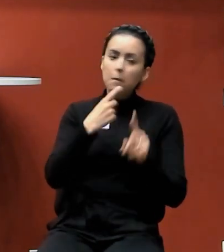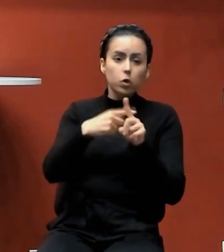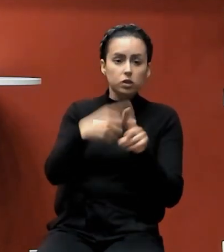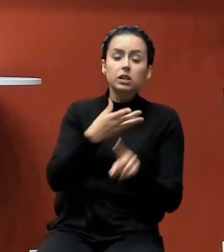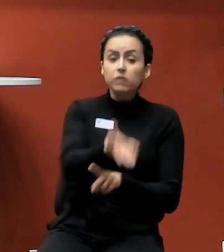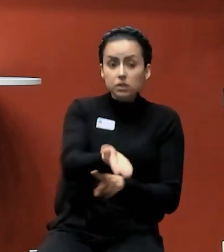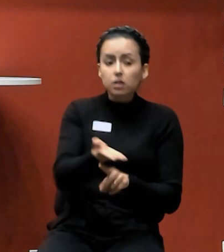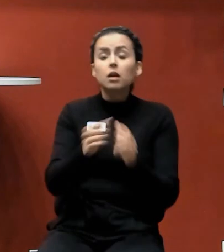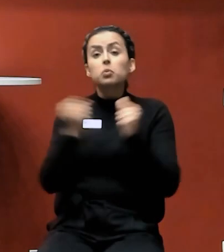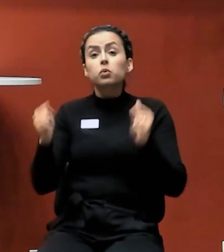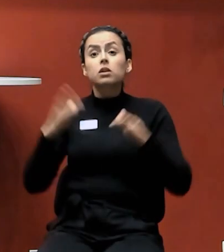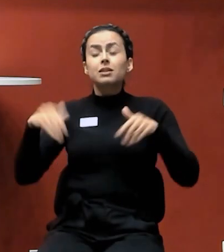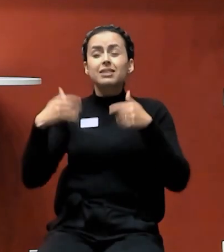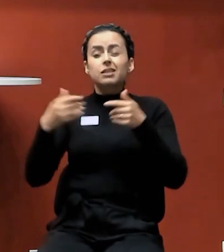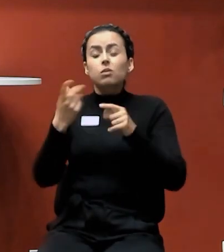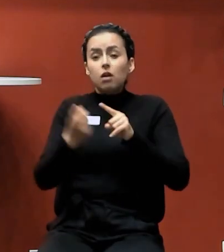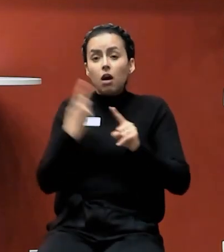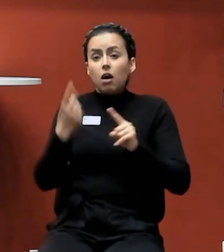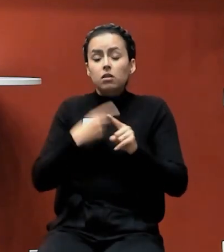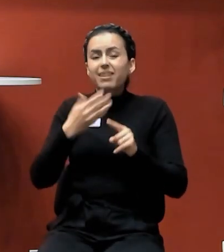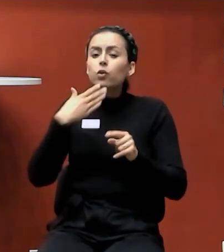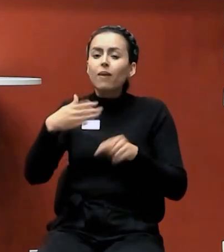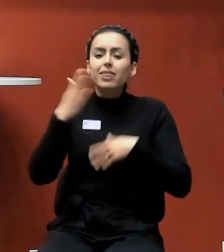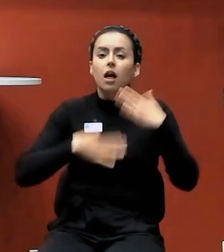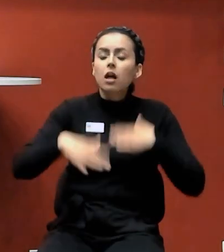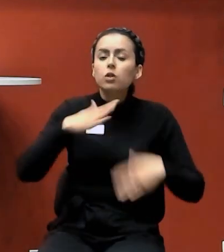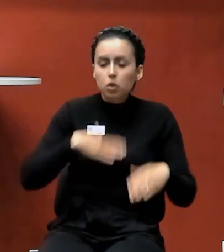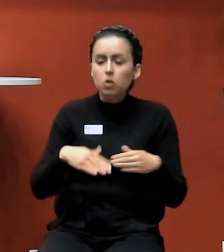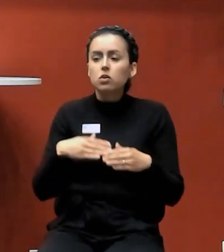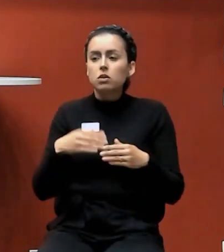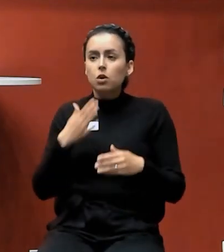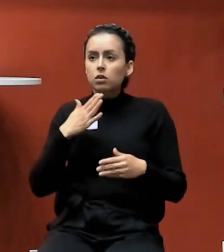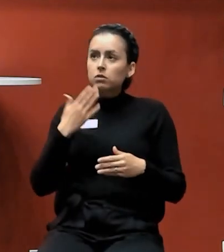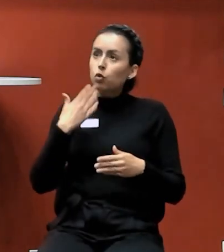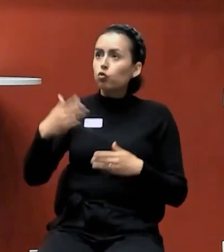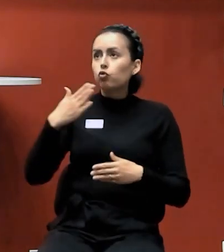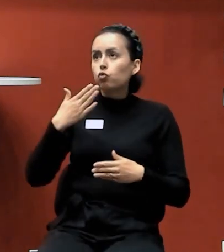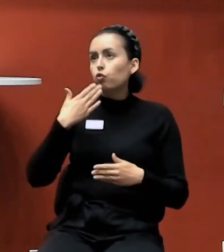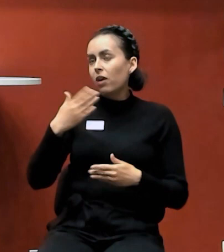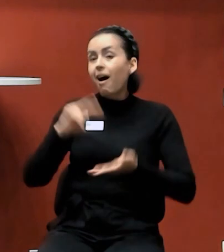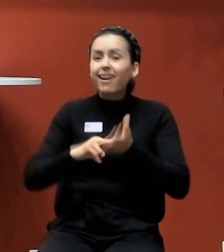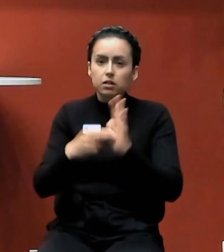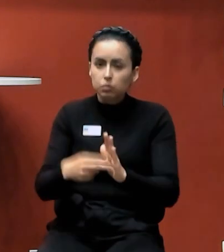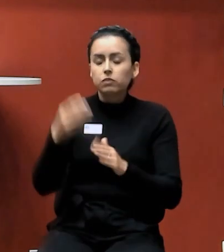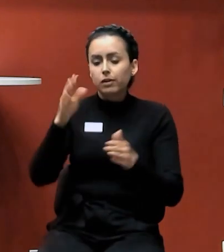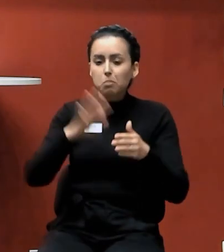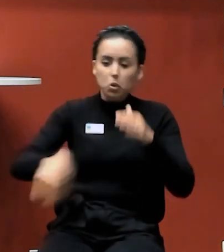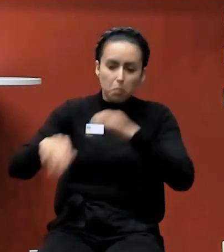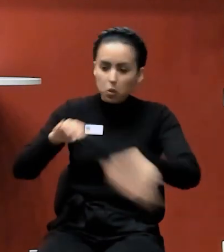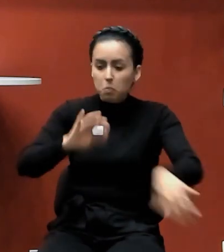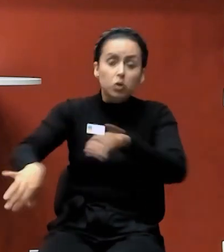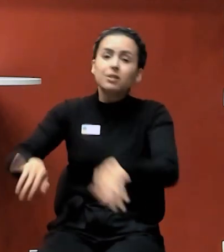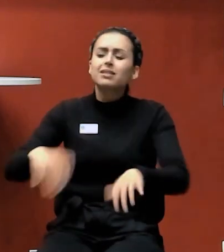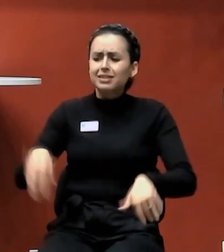you kind of begin to peel away the good intention, the old structures still remain in